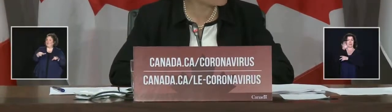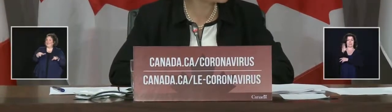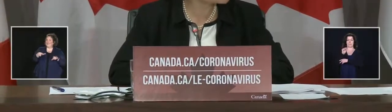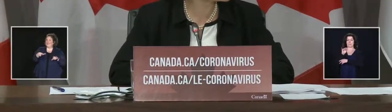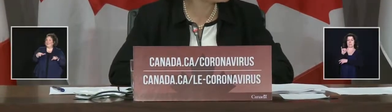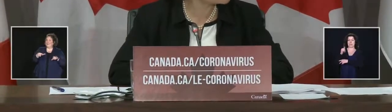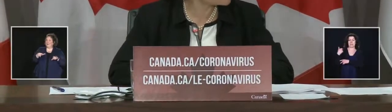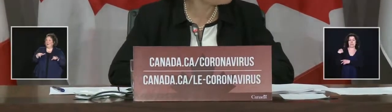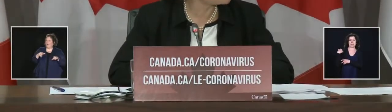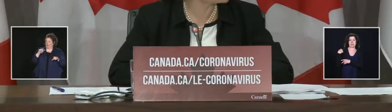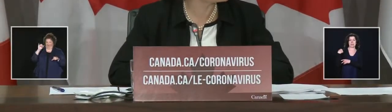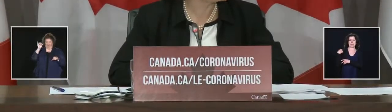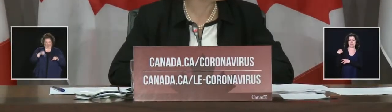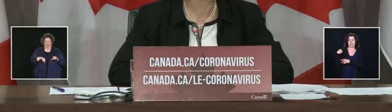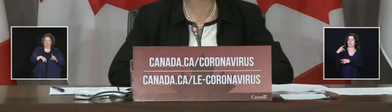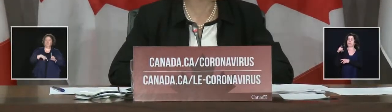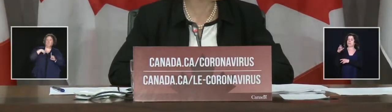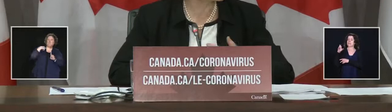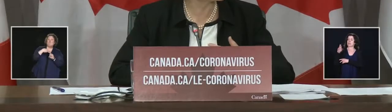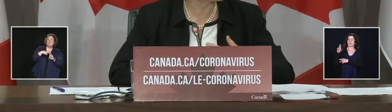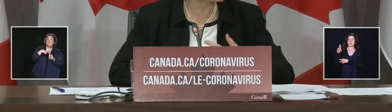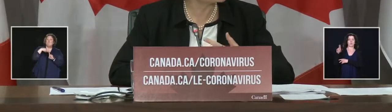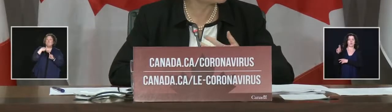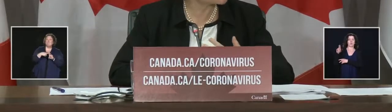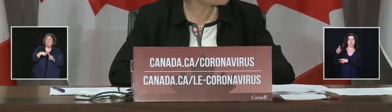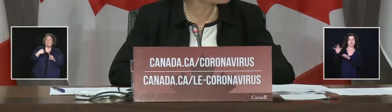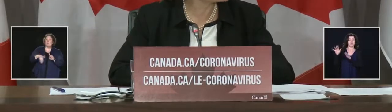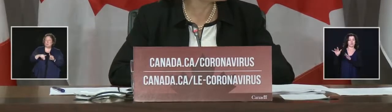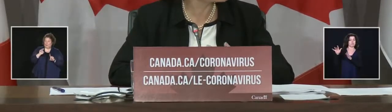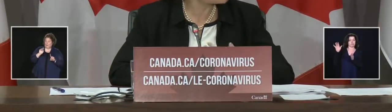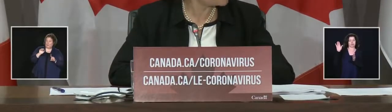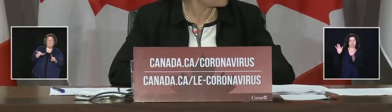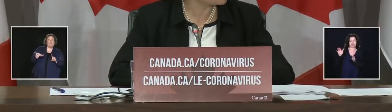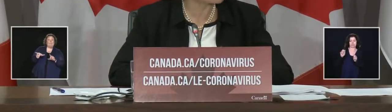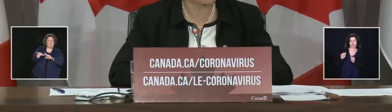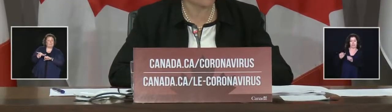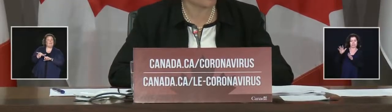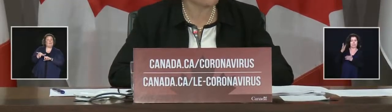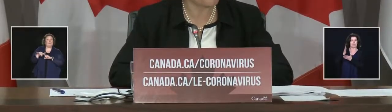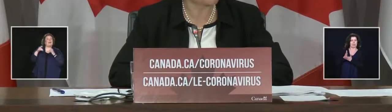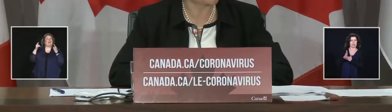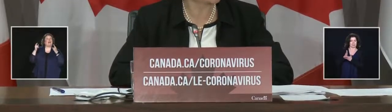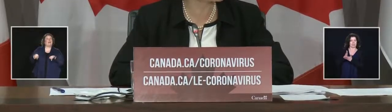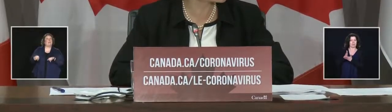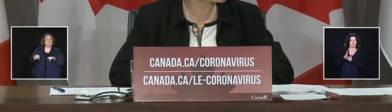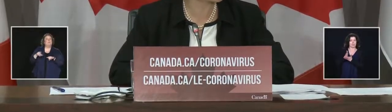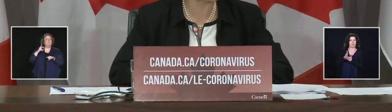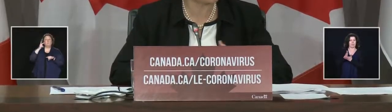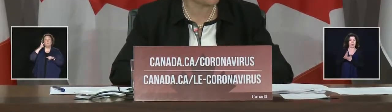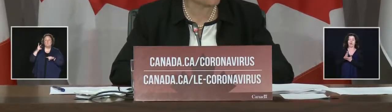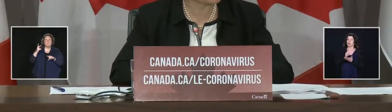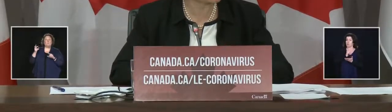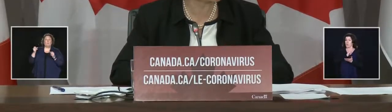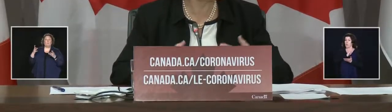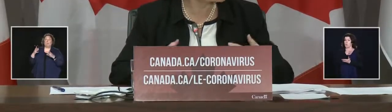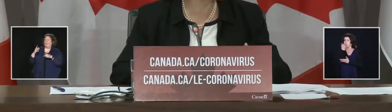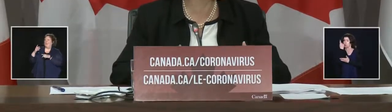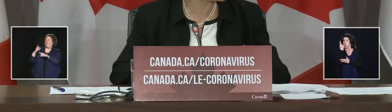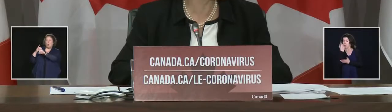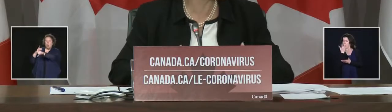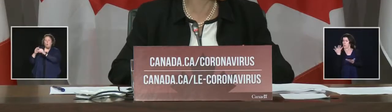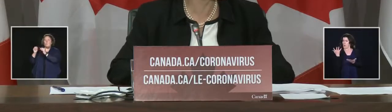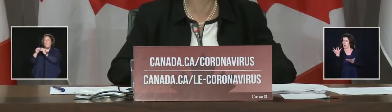and we also saw in May some surprisingly positive job numbers, certainly not enough, but